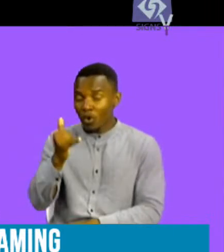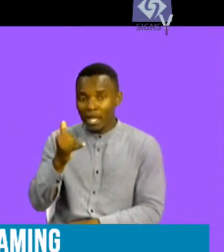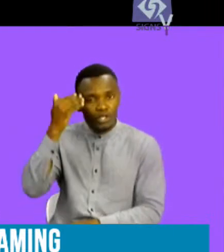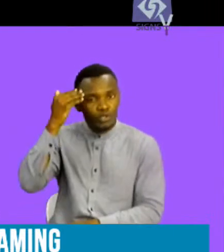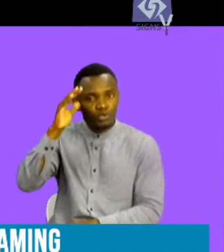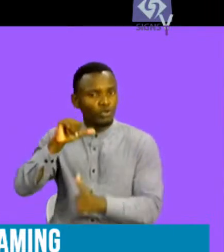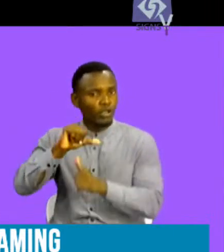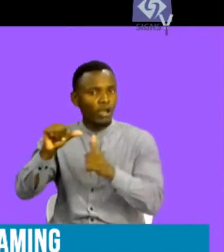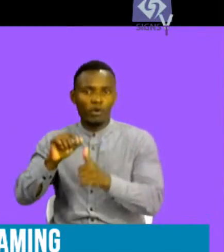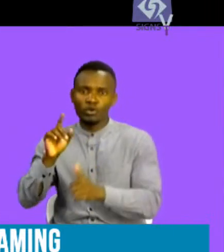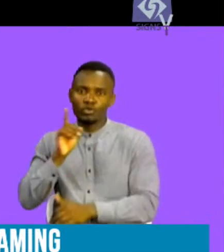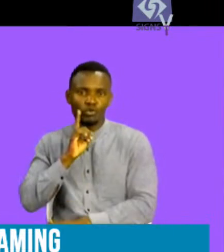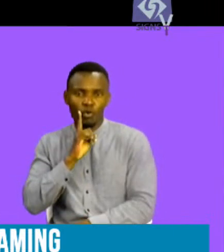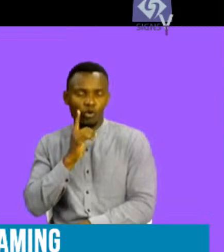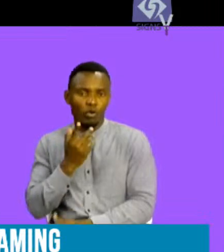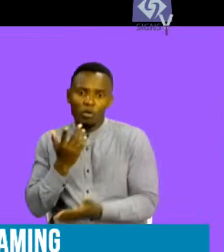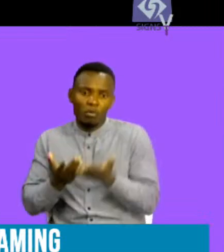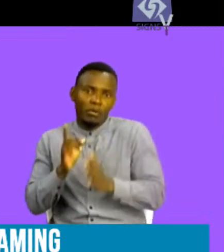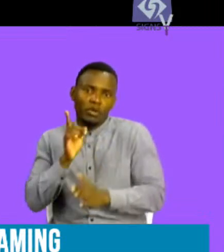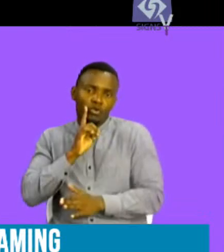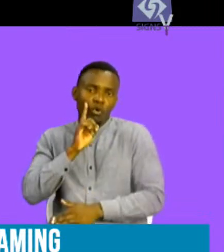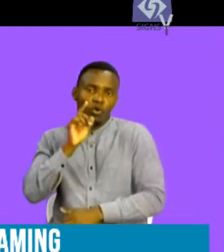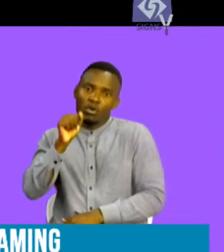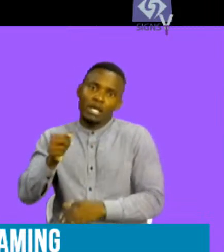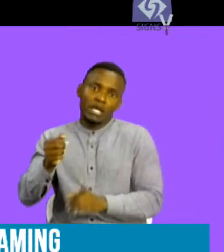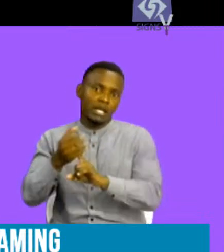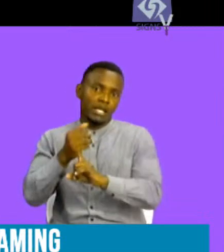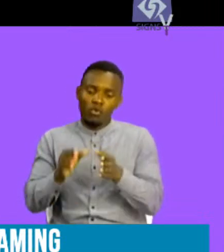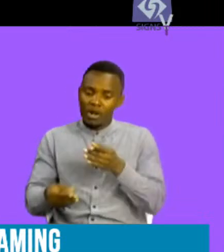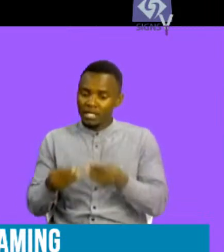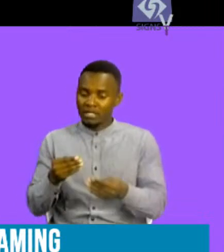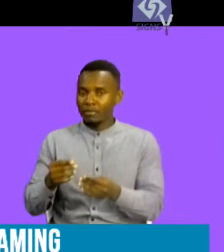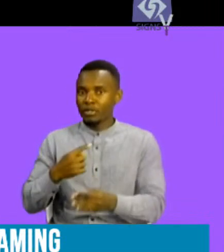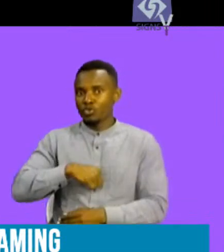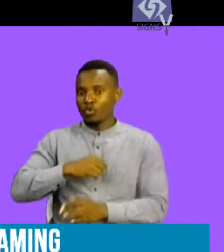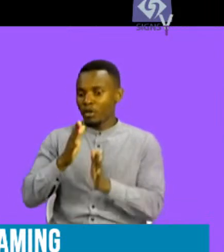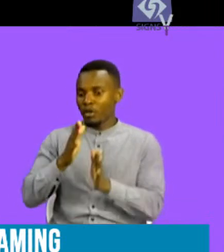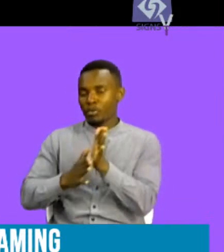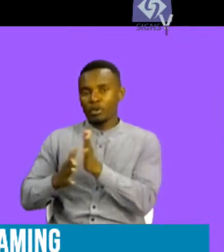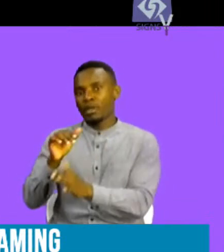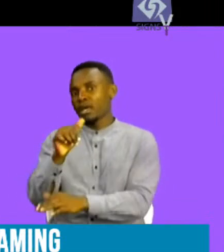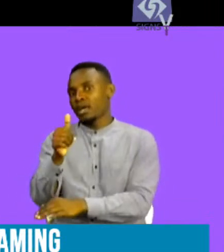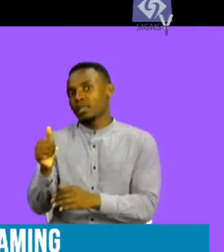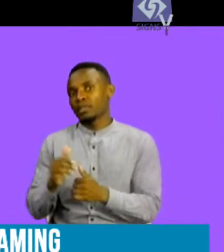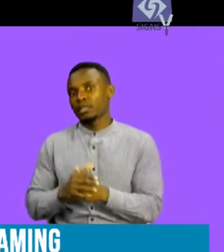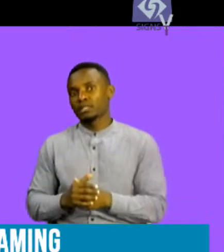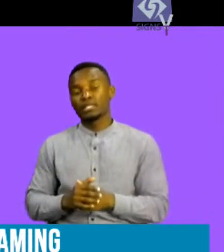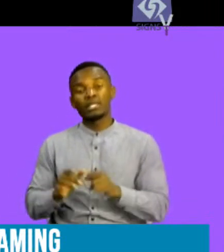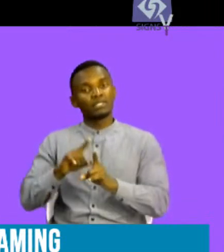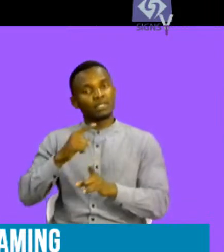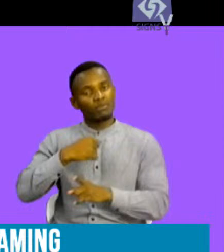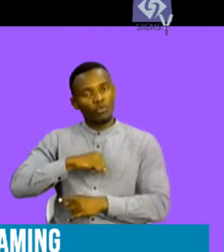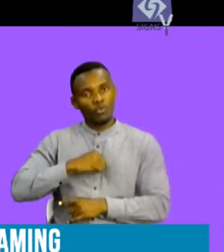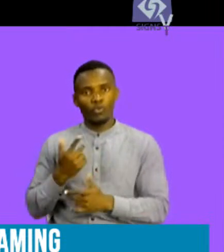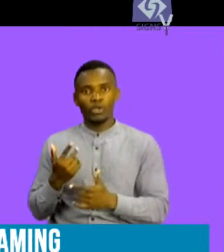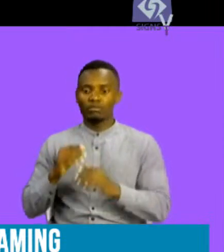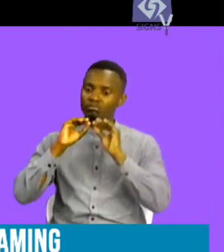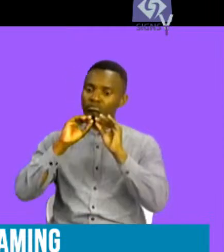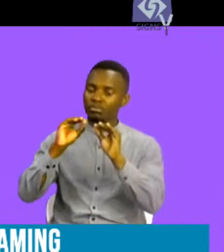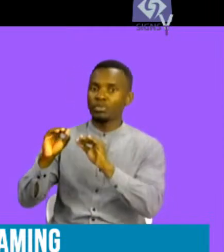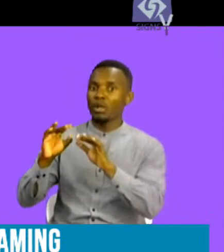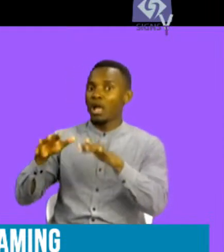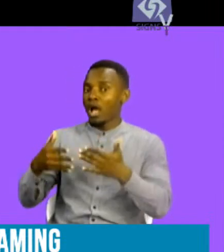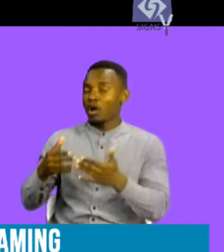tomorrow. No one knows about tomorrow. So we also prepare them. We also give them message how to